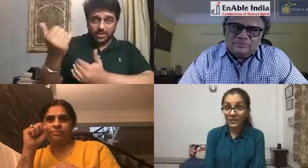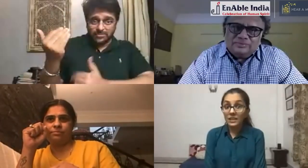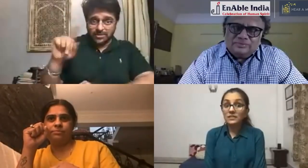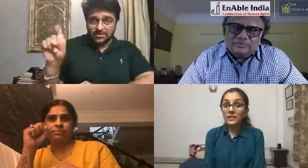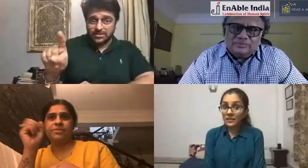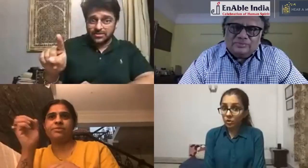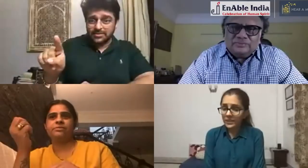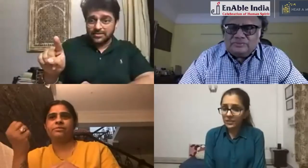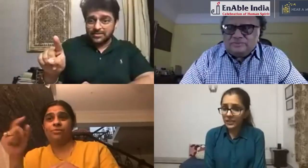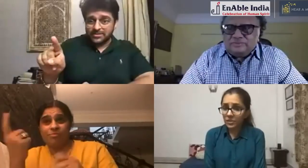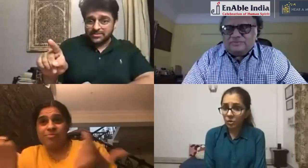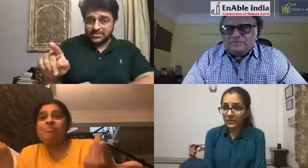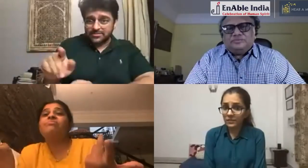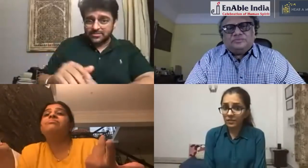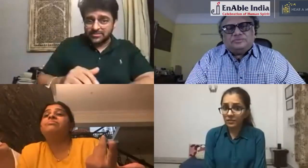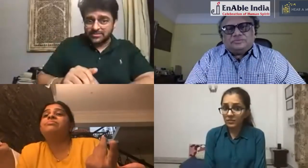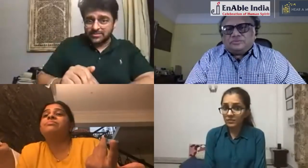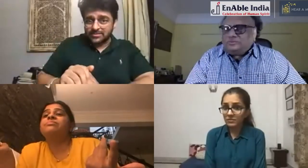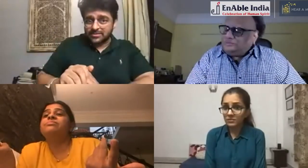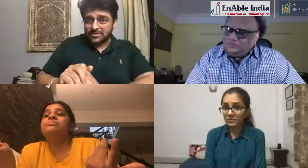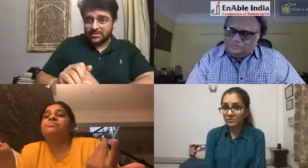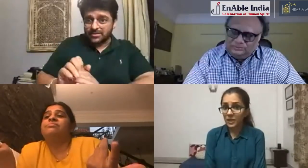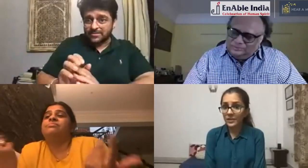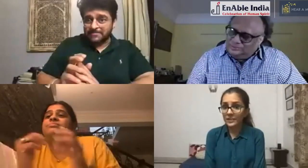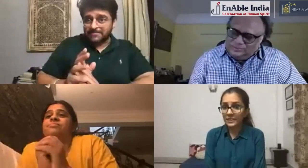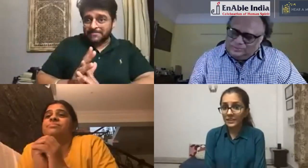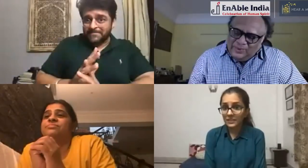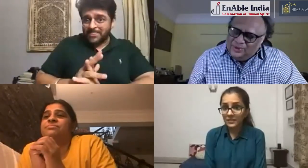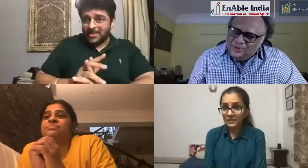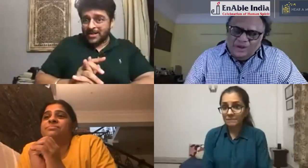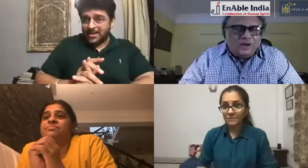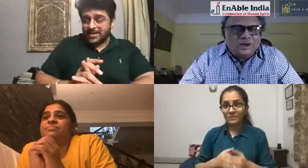it, they can go in the priority.